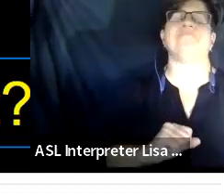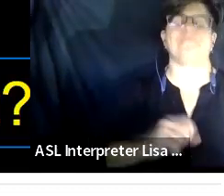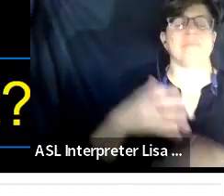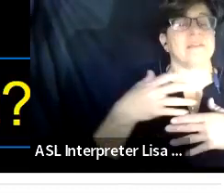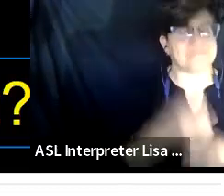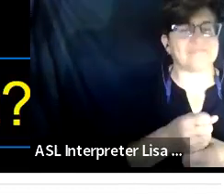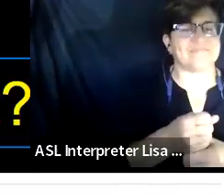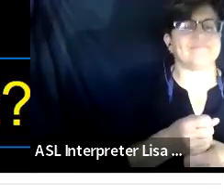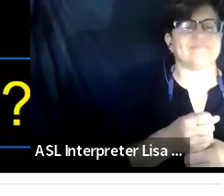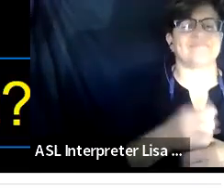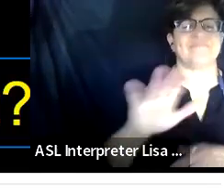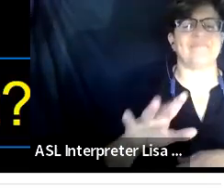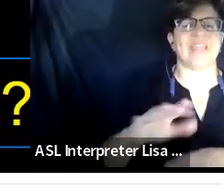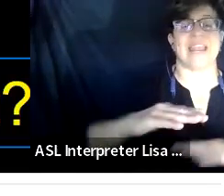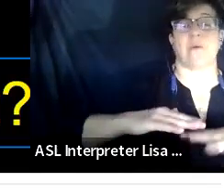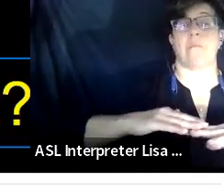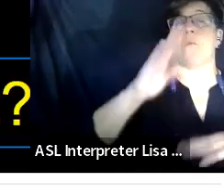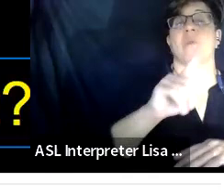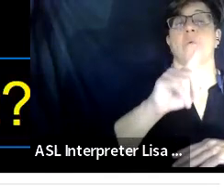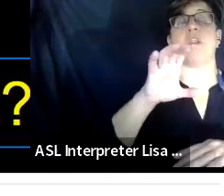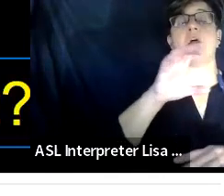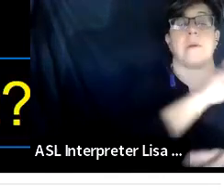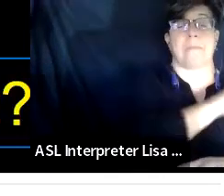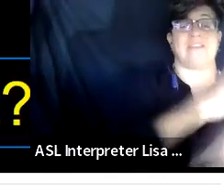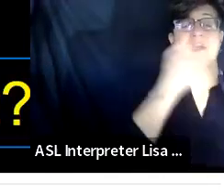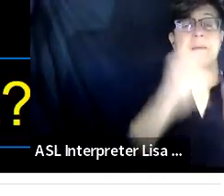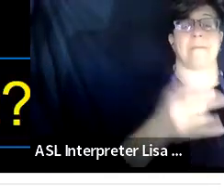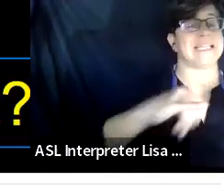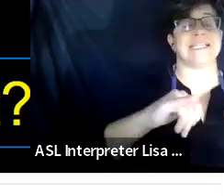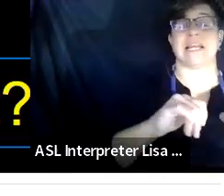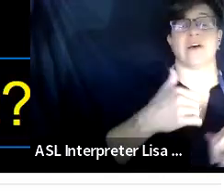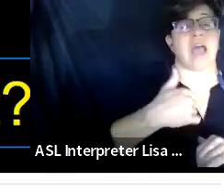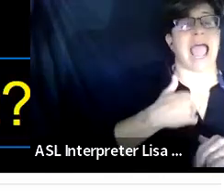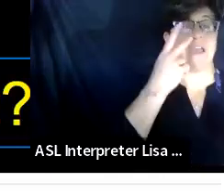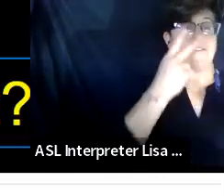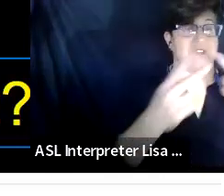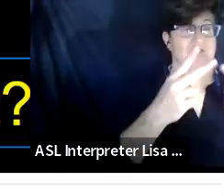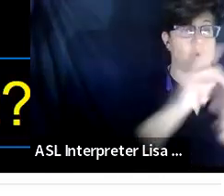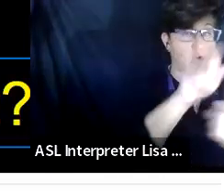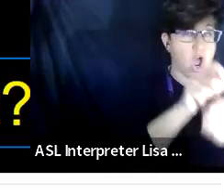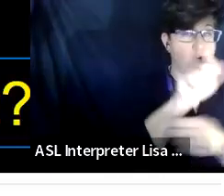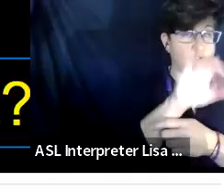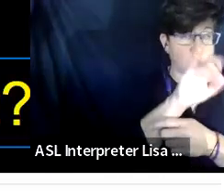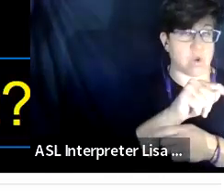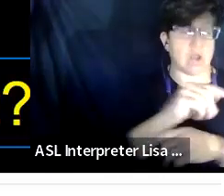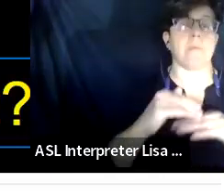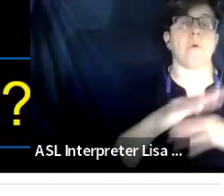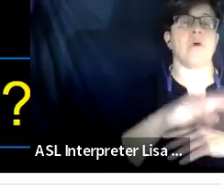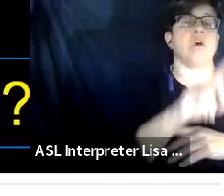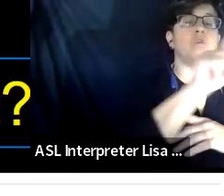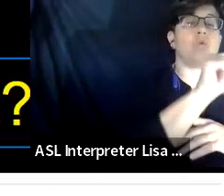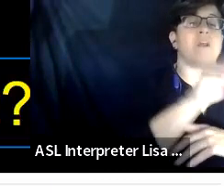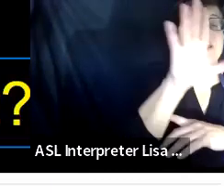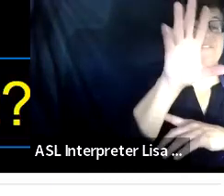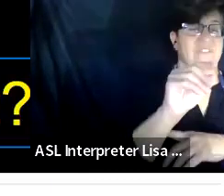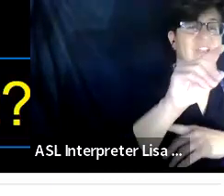the cohort of over 100 patients, many patients still maintain visual acuity of over 20/50 up to the 5th decade of life,